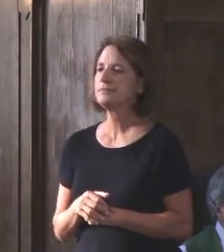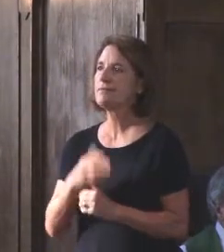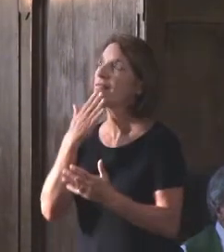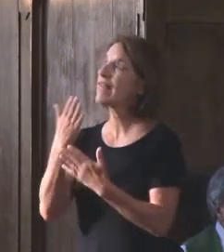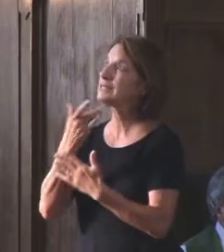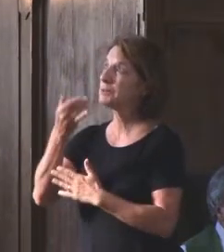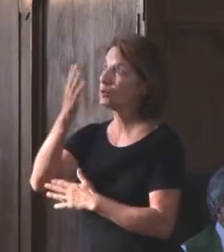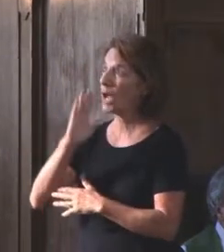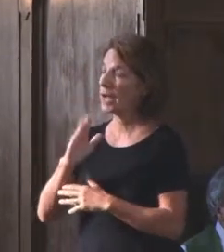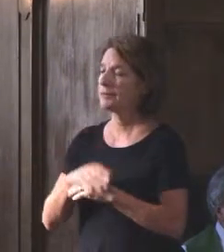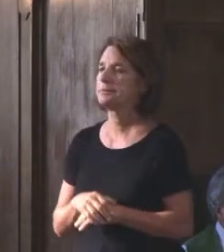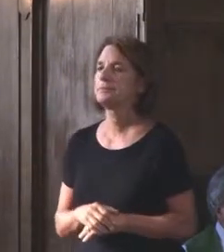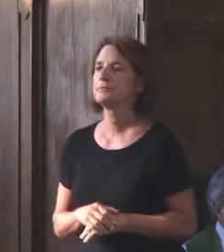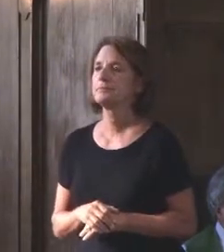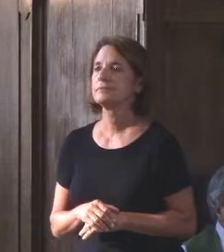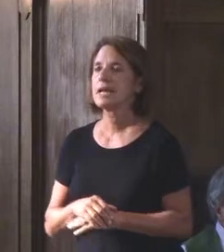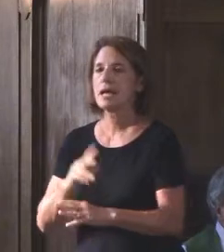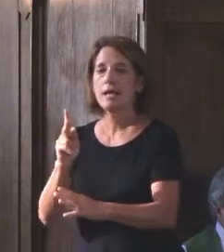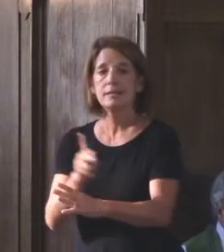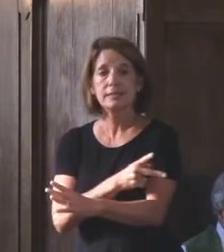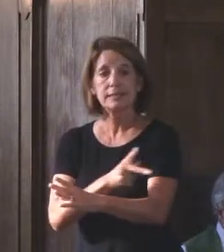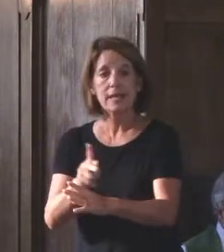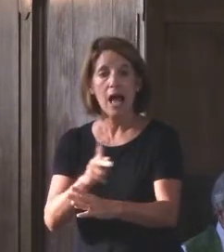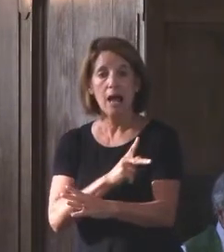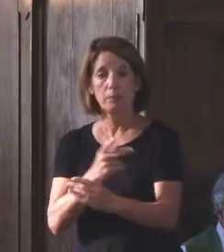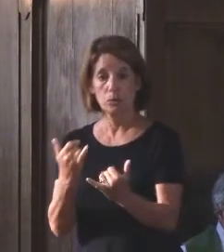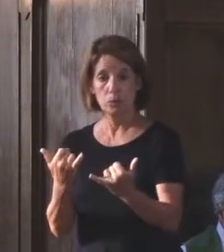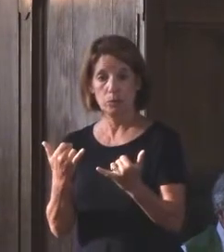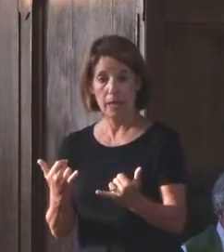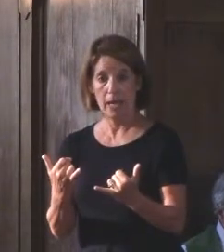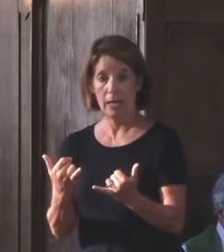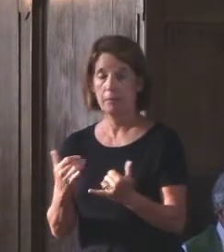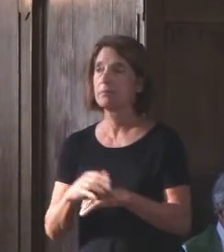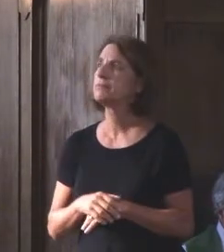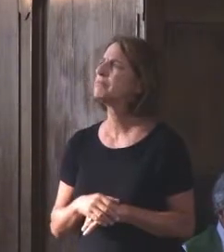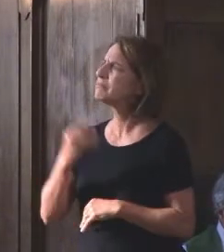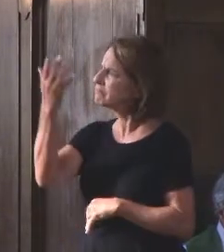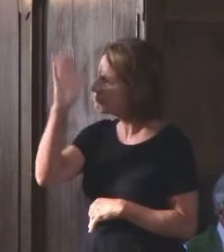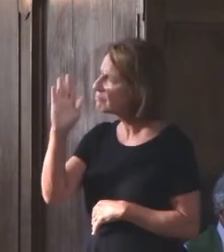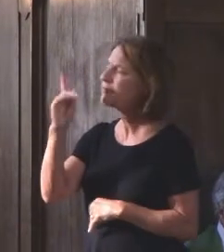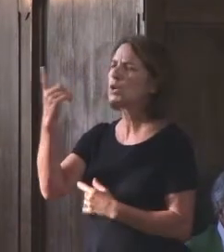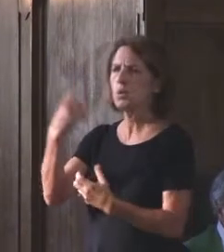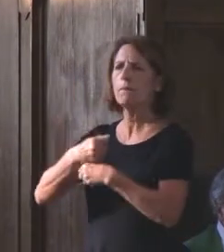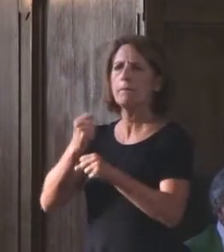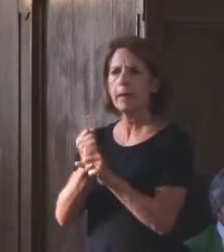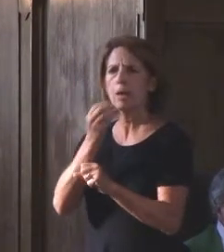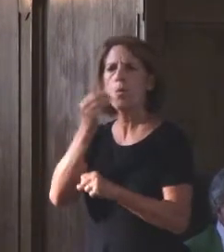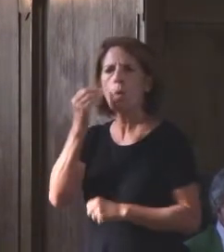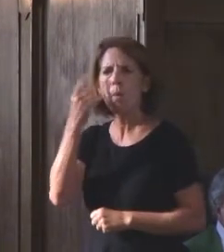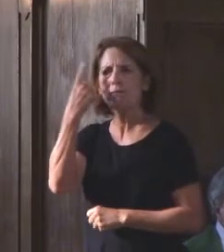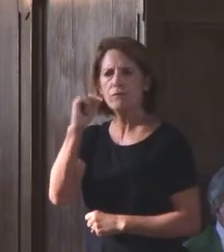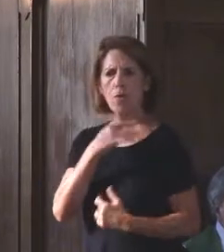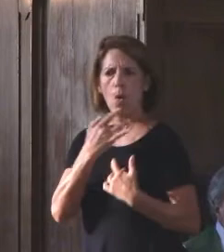Thanks be to God. The psalm response today is, God, you have made a home for the poor.